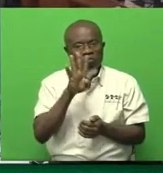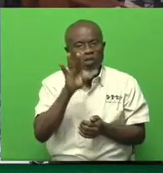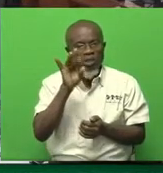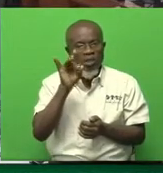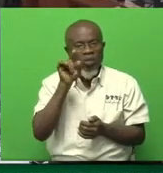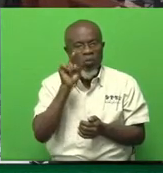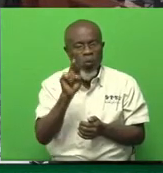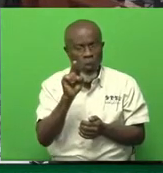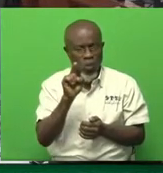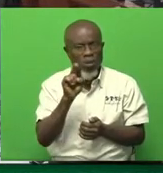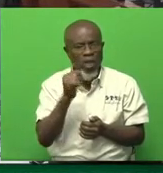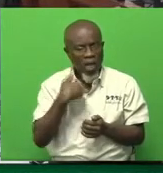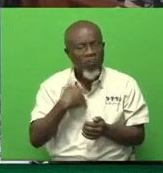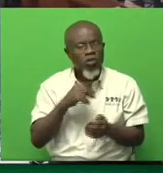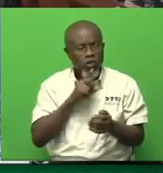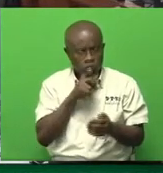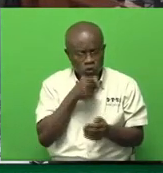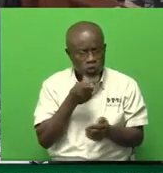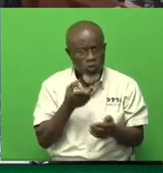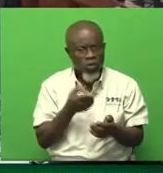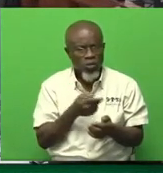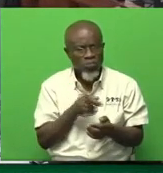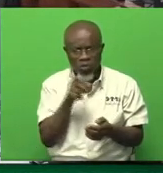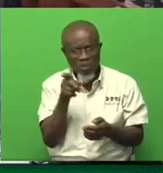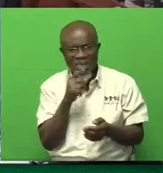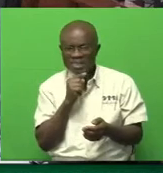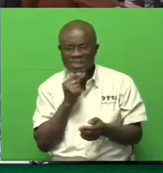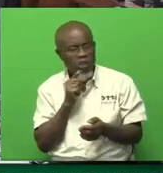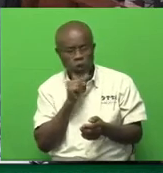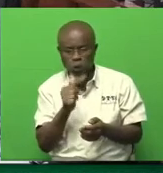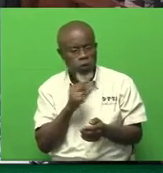true modern speaker The Honorable minister